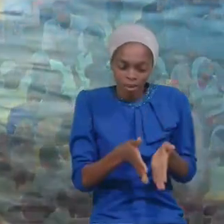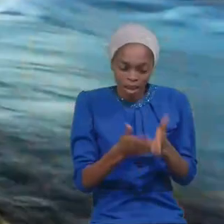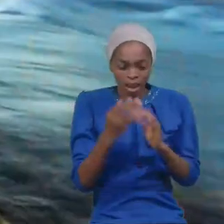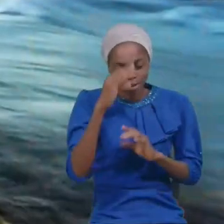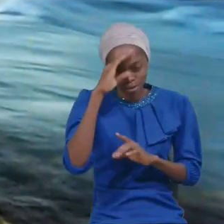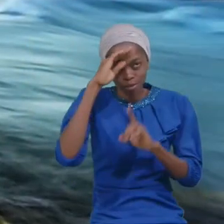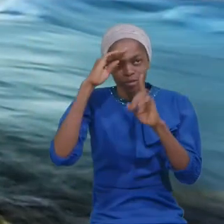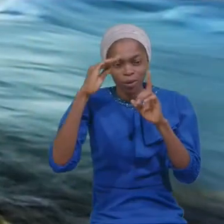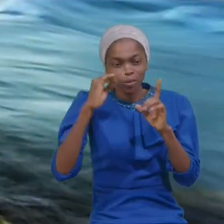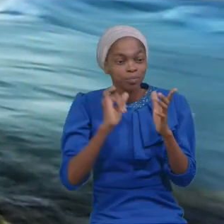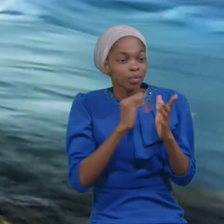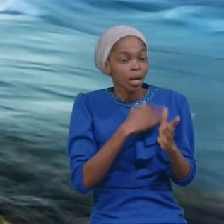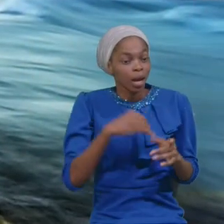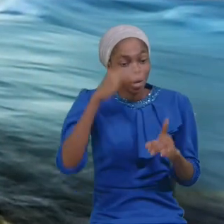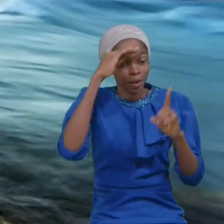Amen? Amen.